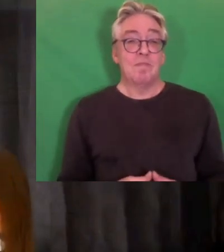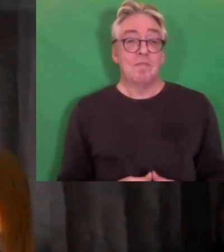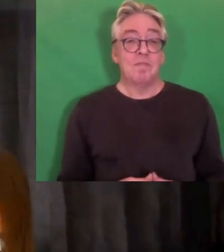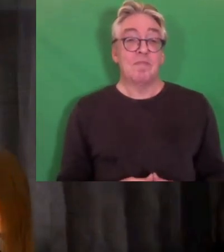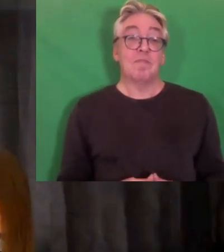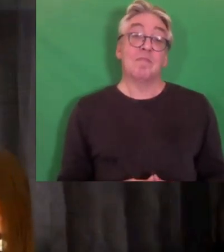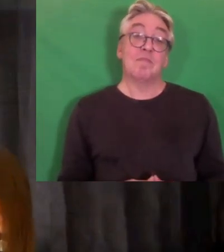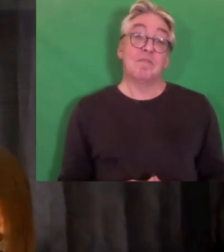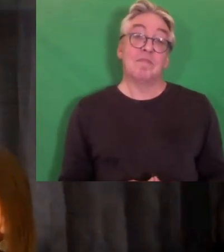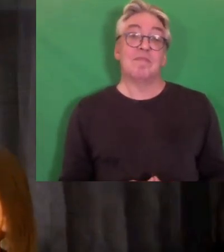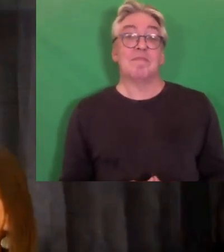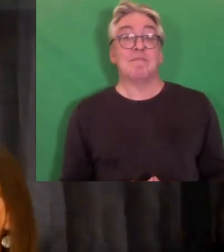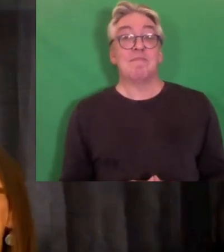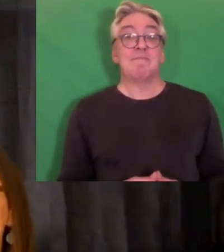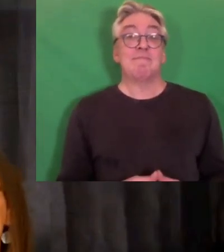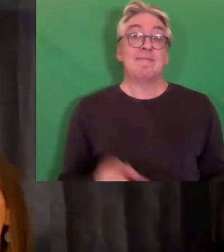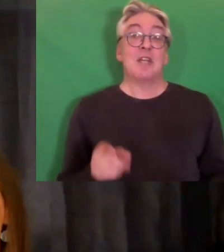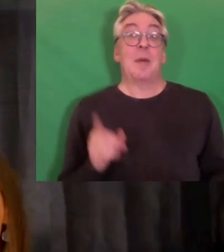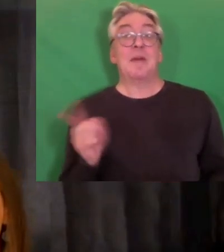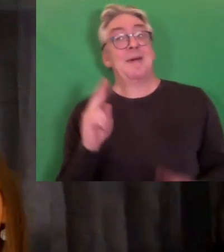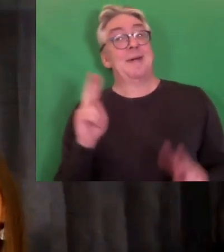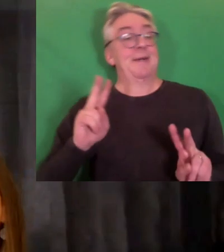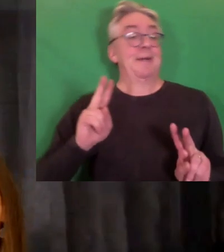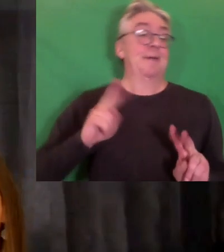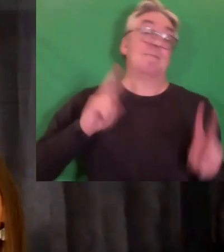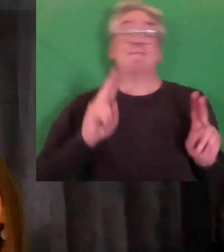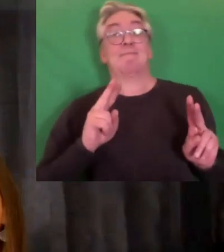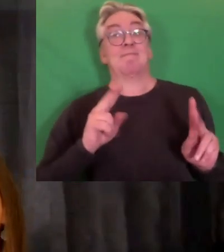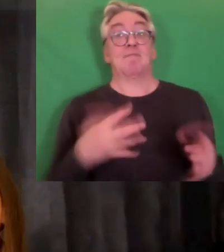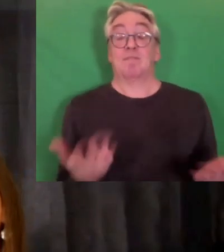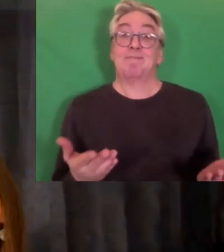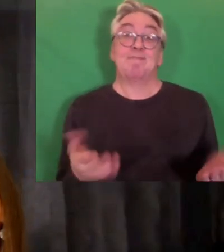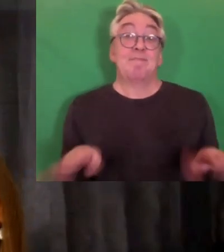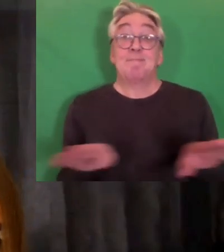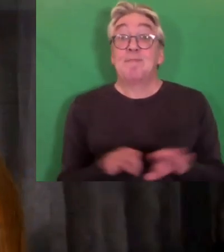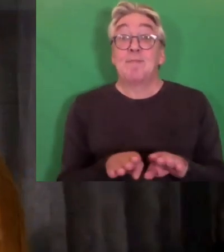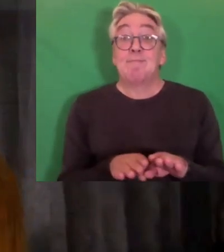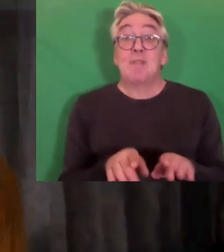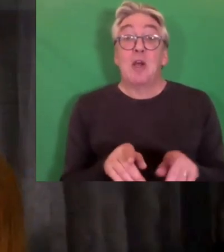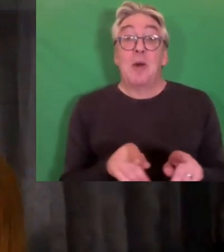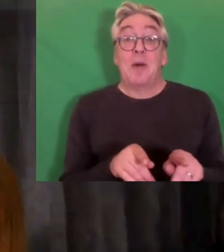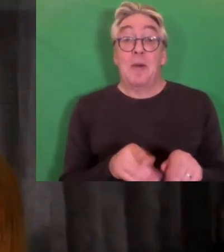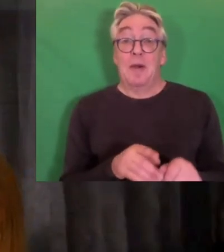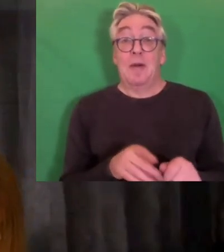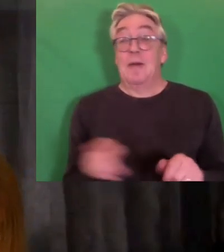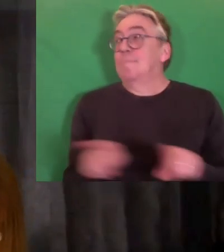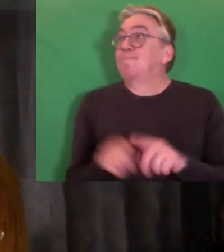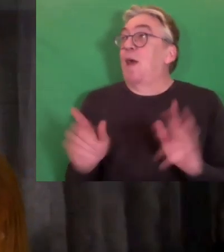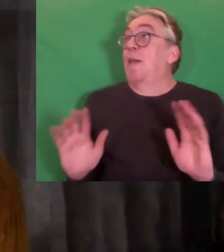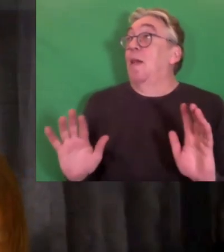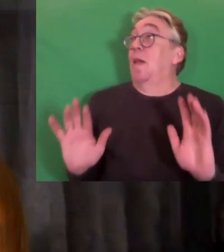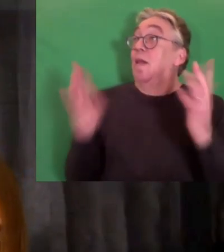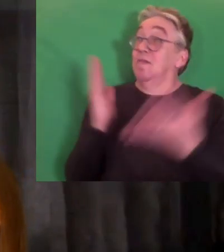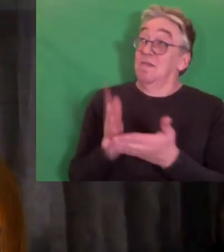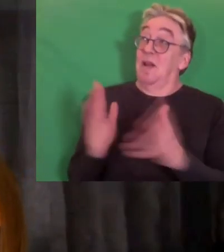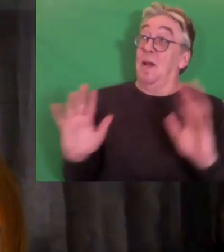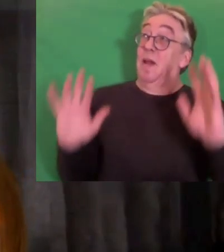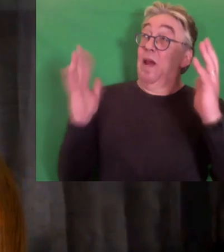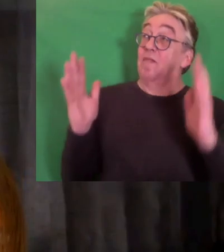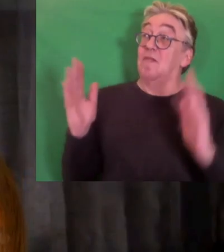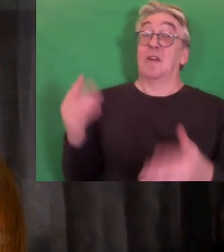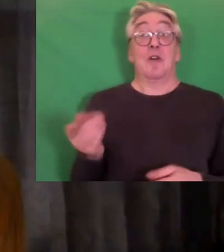hatefulness it's just like in real life, you do have some people who always want to be like, not very